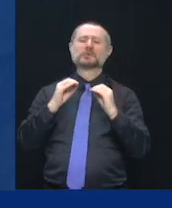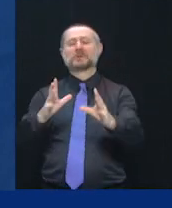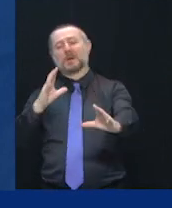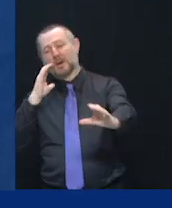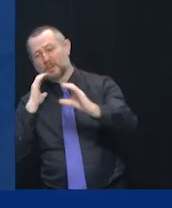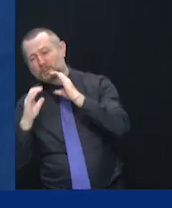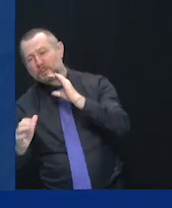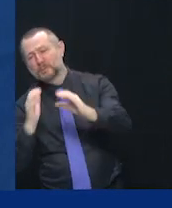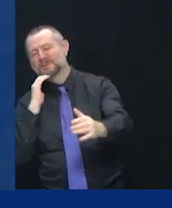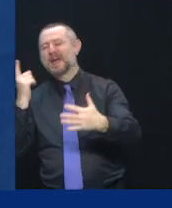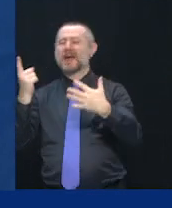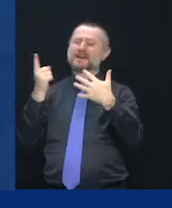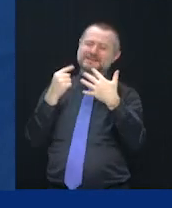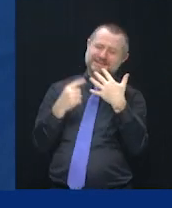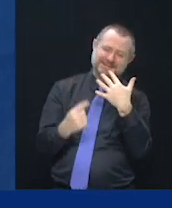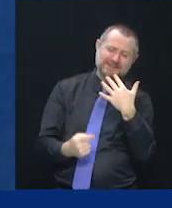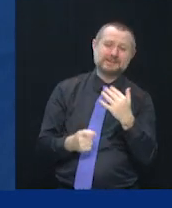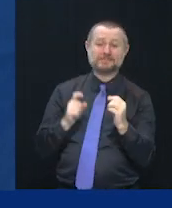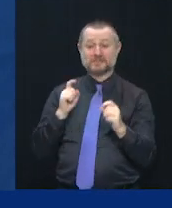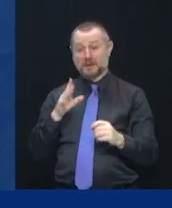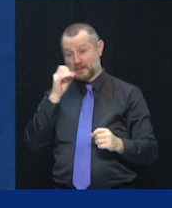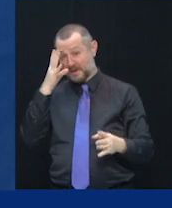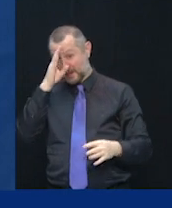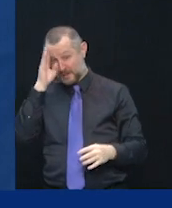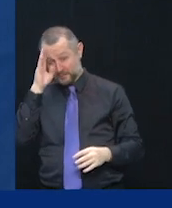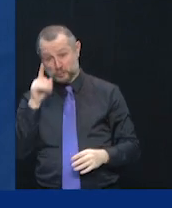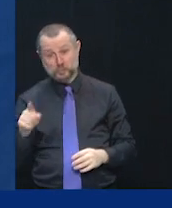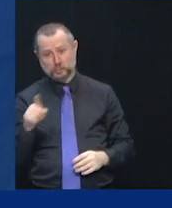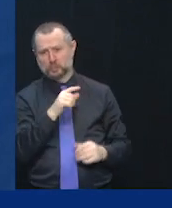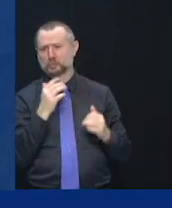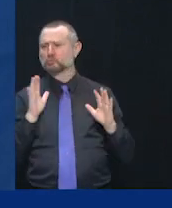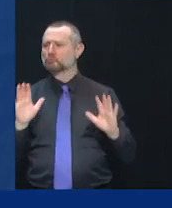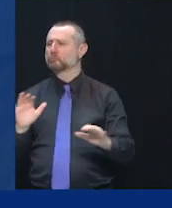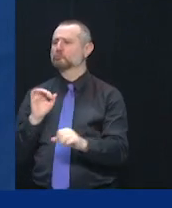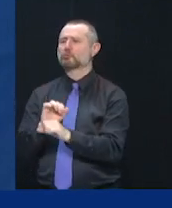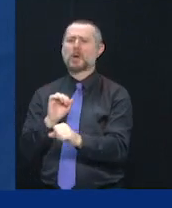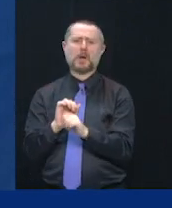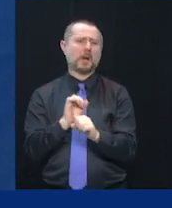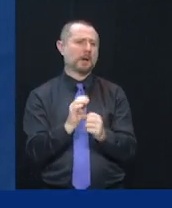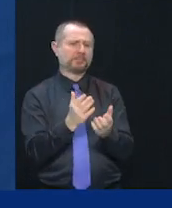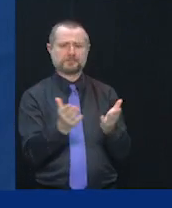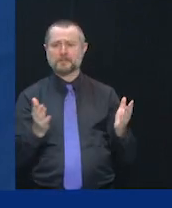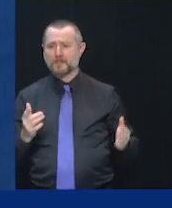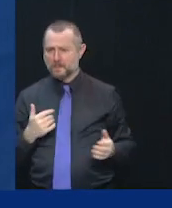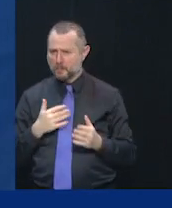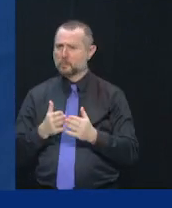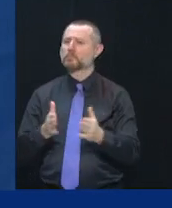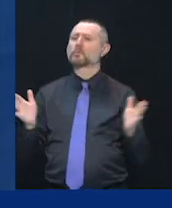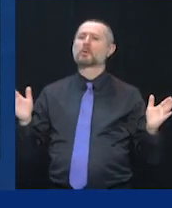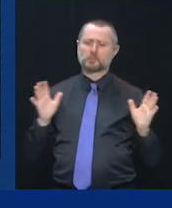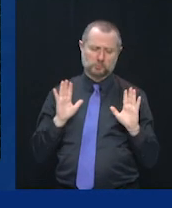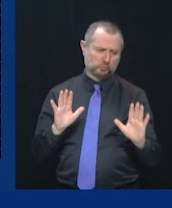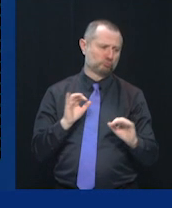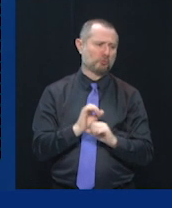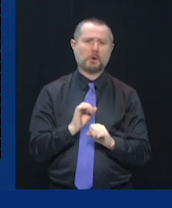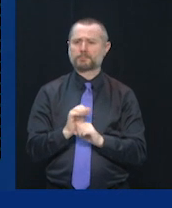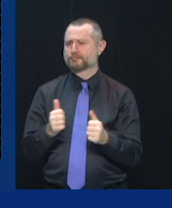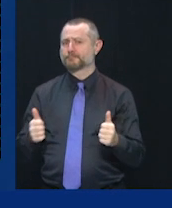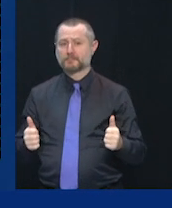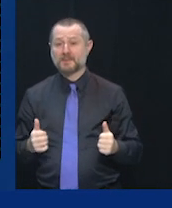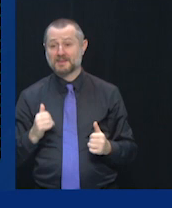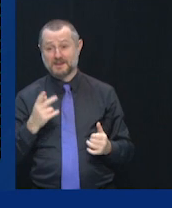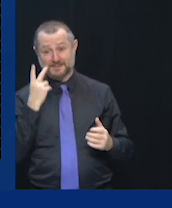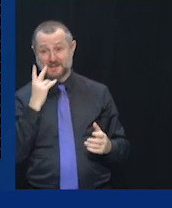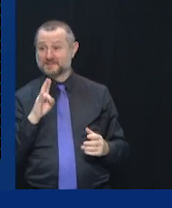about. But many of the hospitals did a great job, and overall they did a great job because we're at 75%.